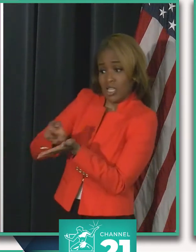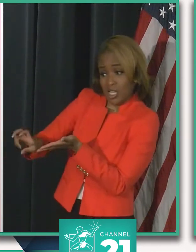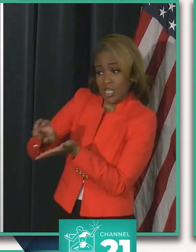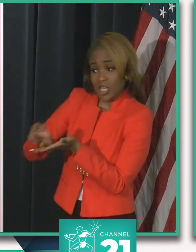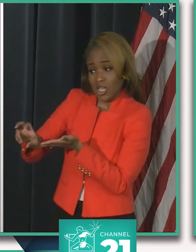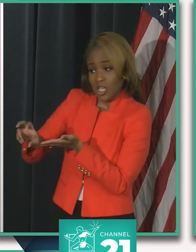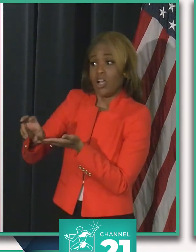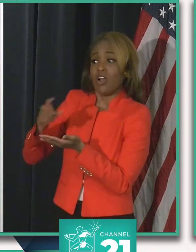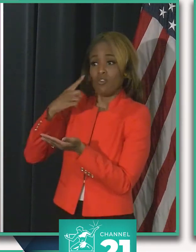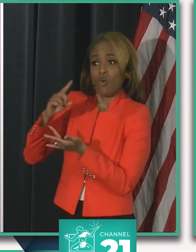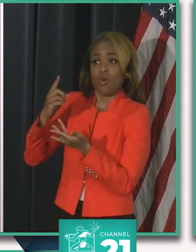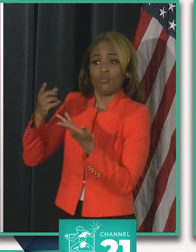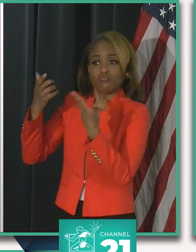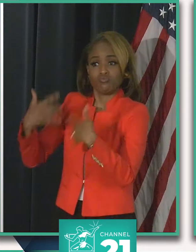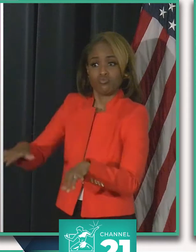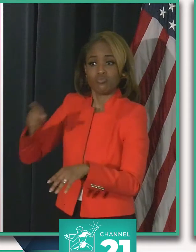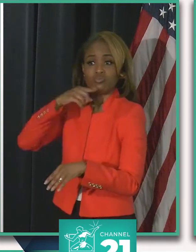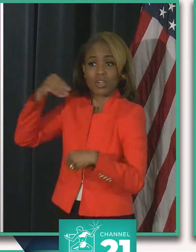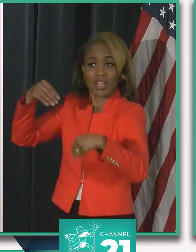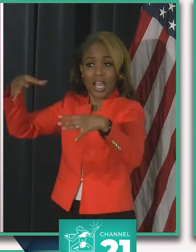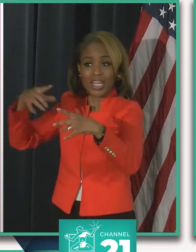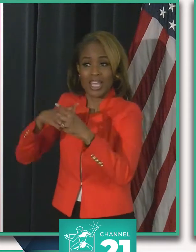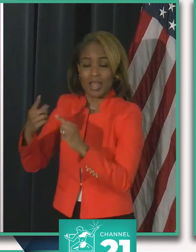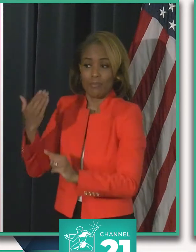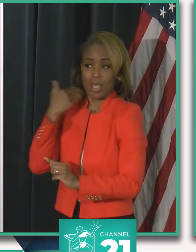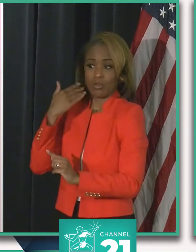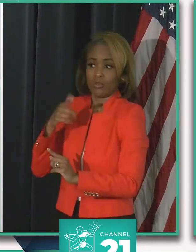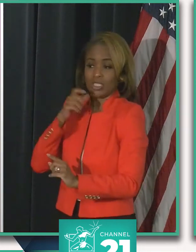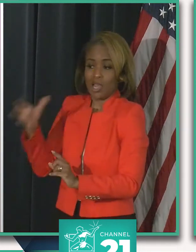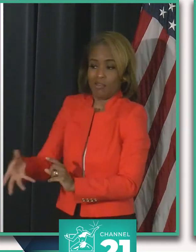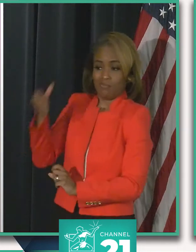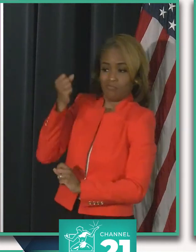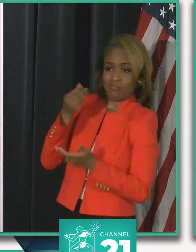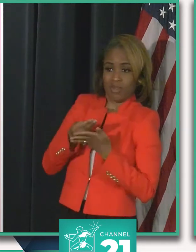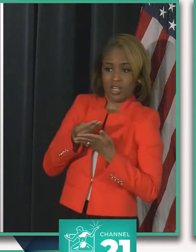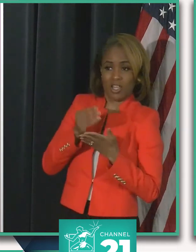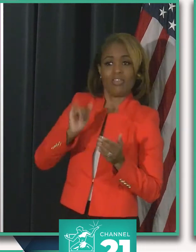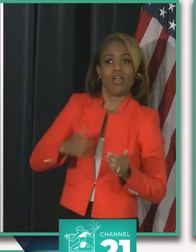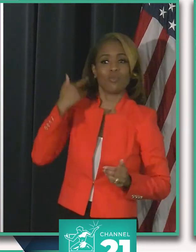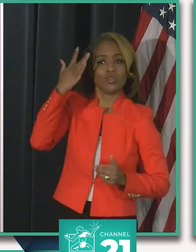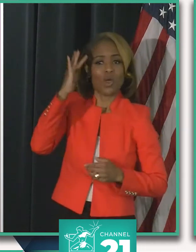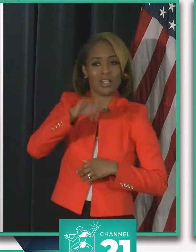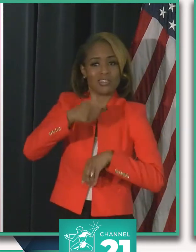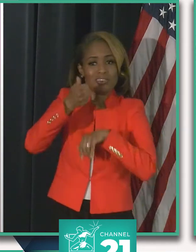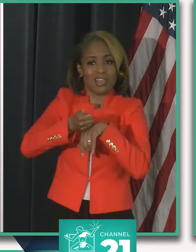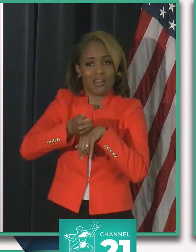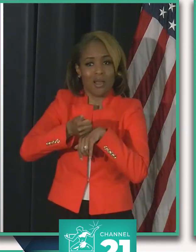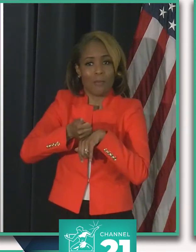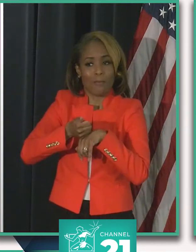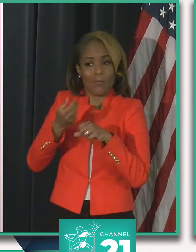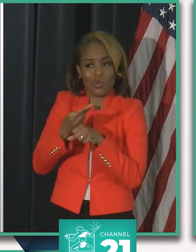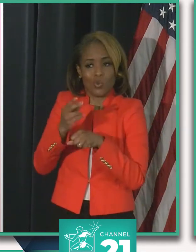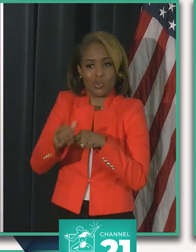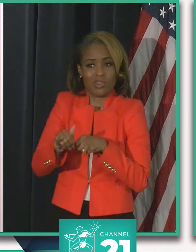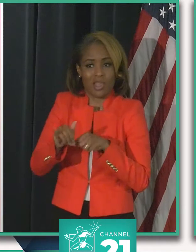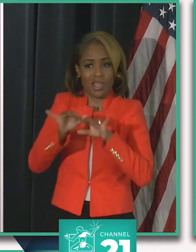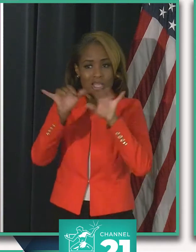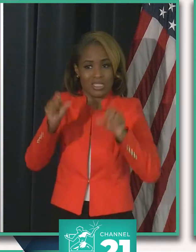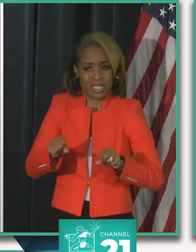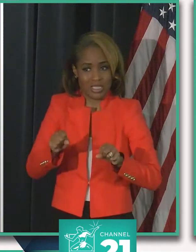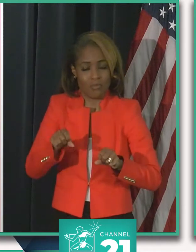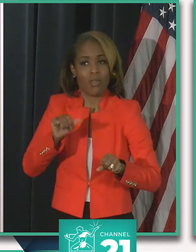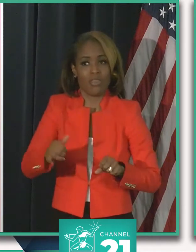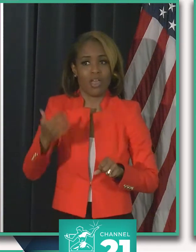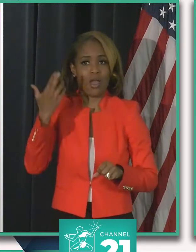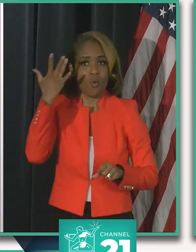lighting done, and the bankruptcy wouldn't take it away. So that's the reason they set it up that way, and it was the reason we were able,